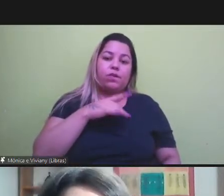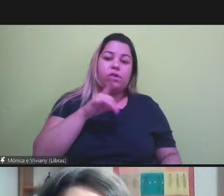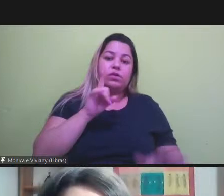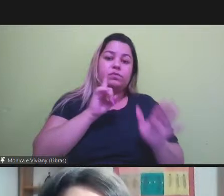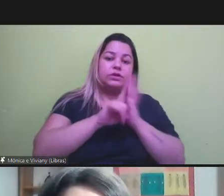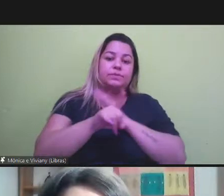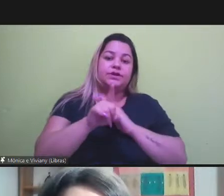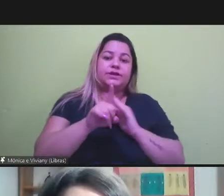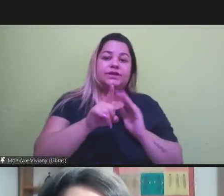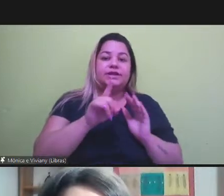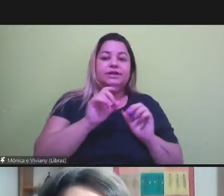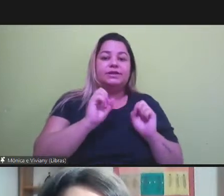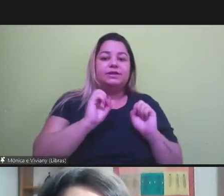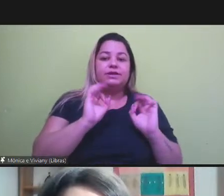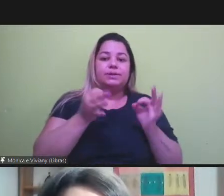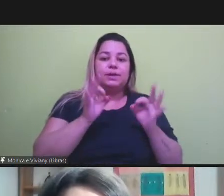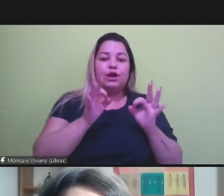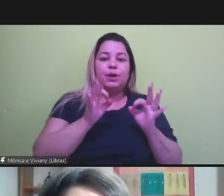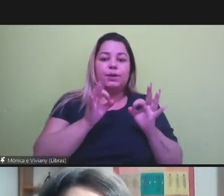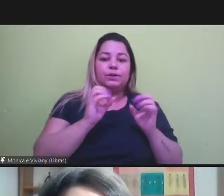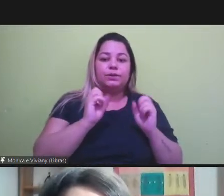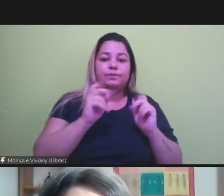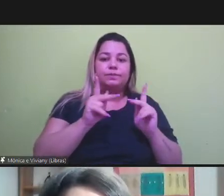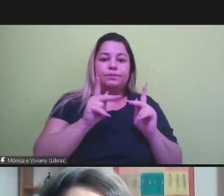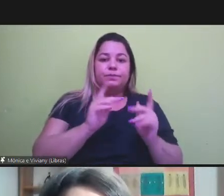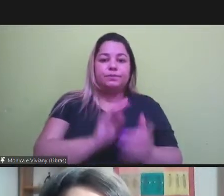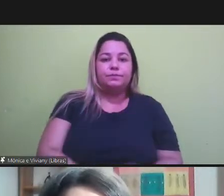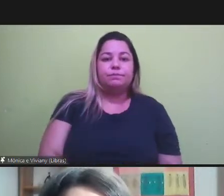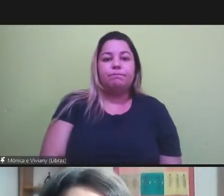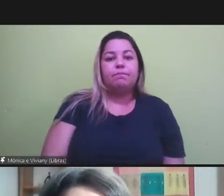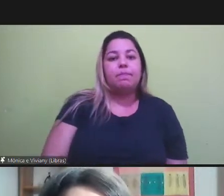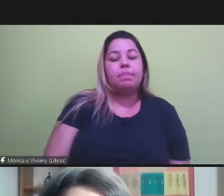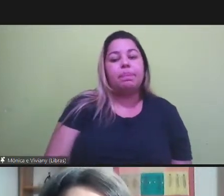participation from health. I think I answered the question.